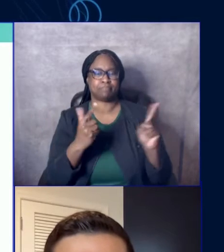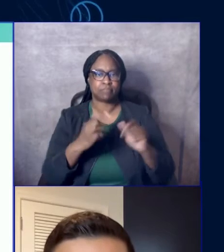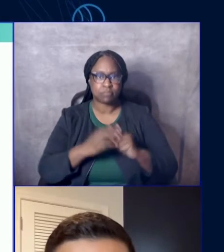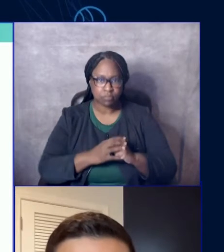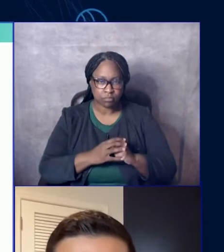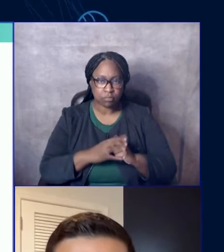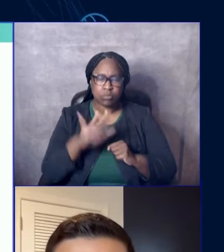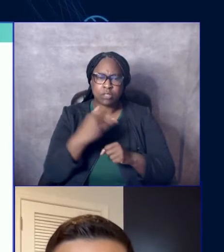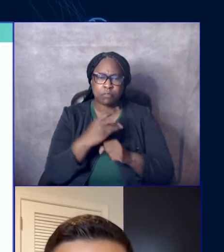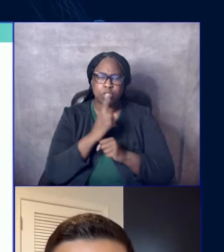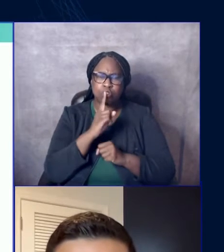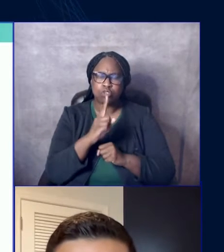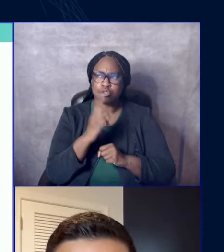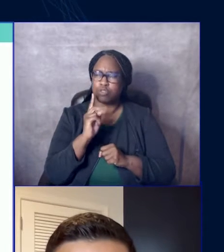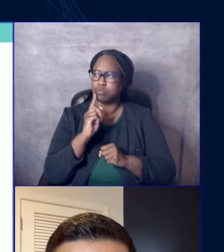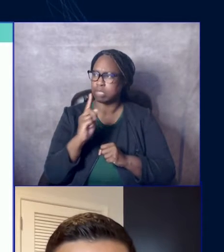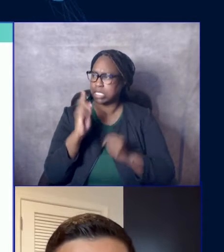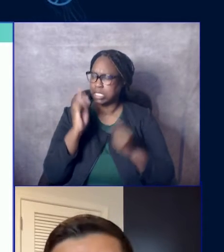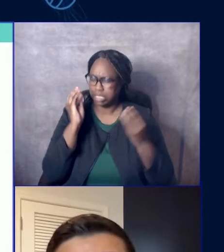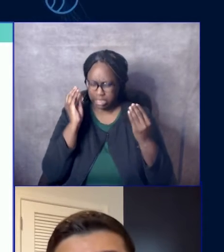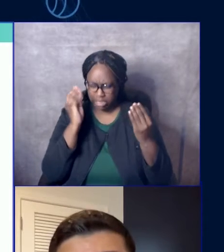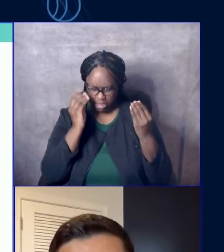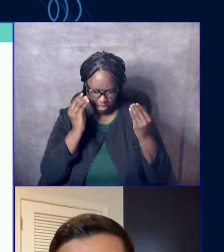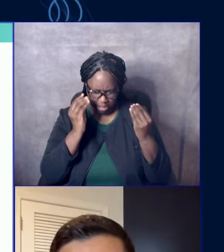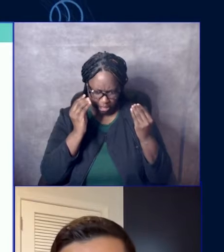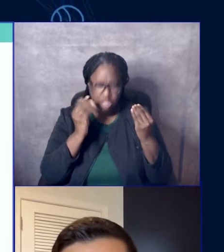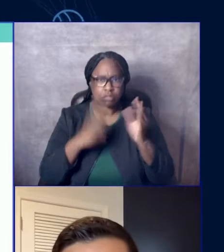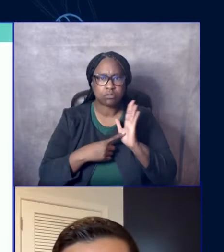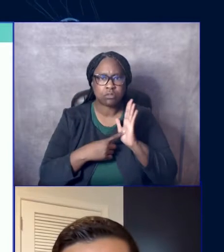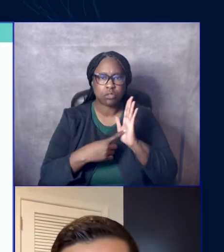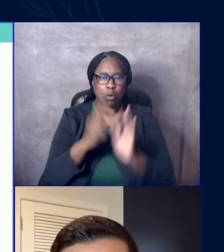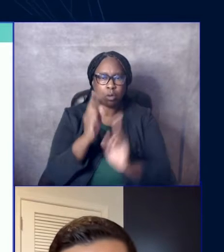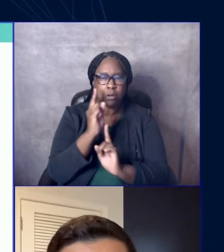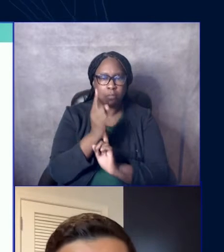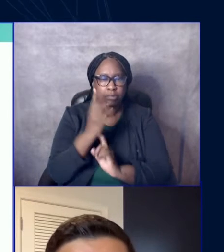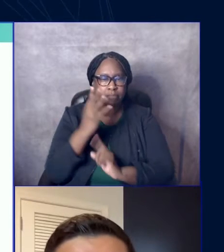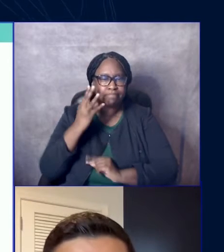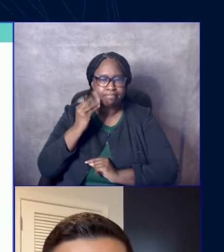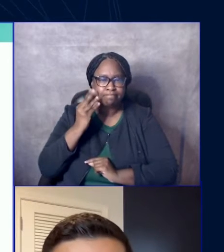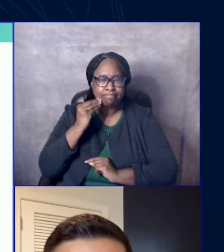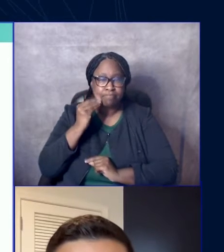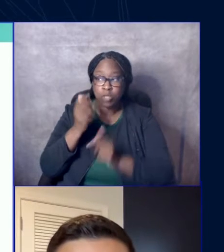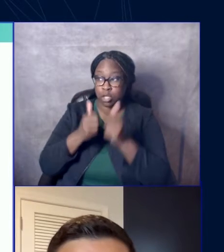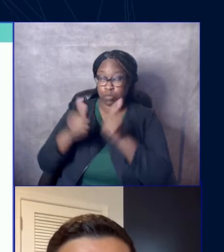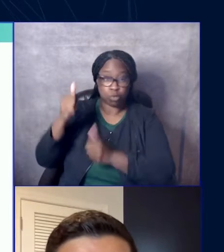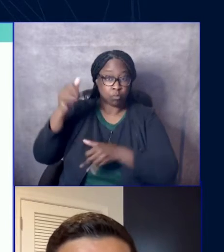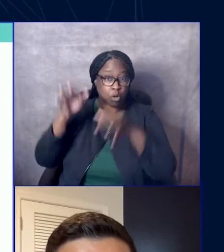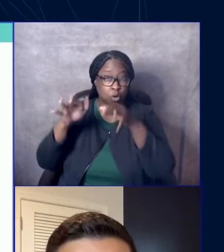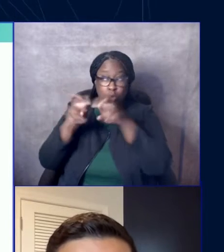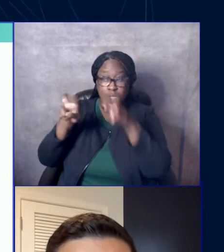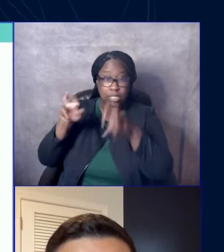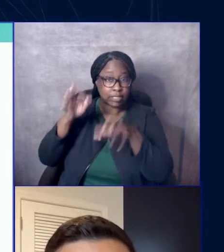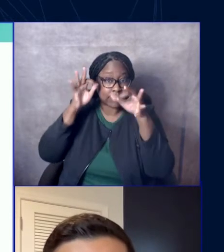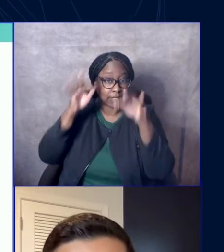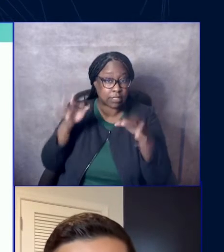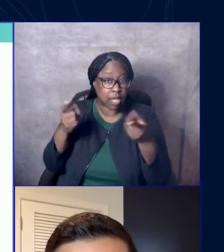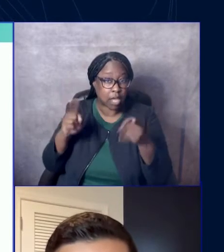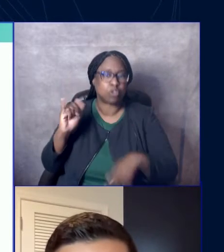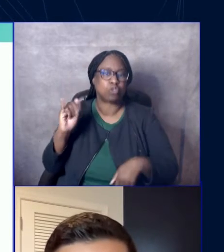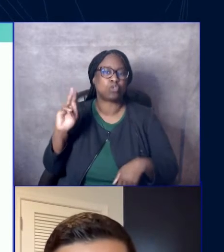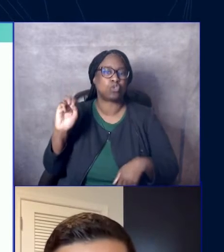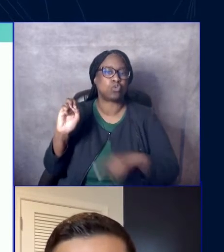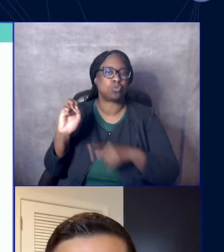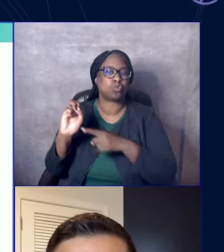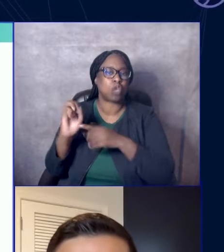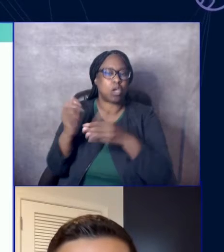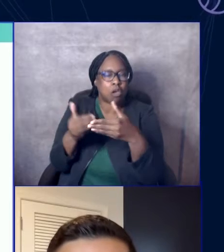really reflect the moment that we were in. We actually didn't get a Supreme Court decision until June. We got it right before